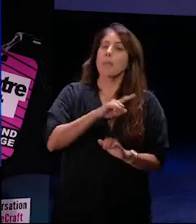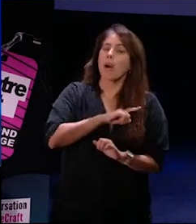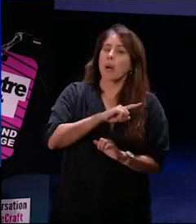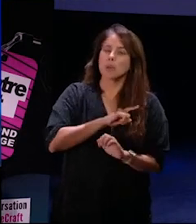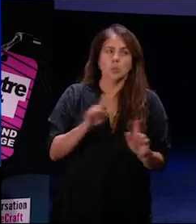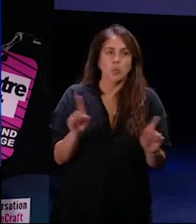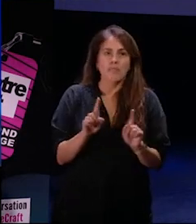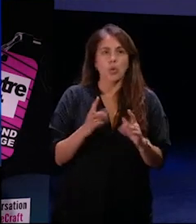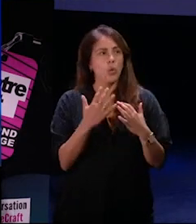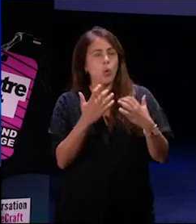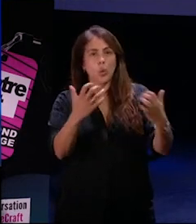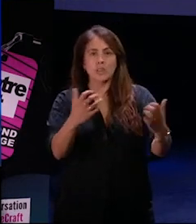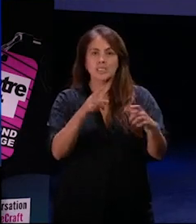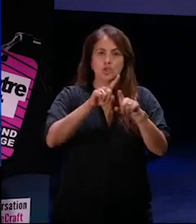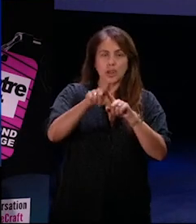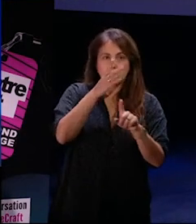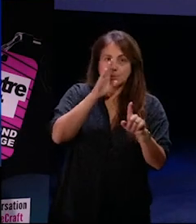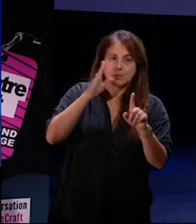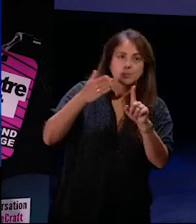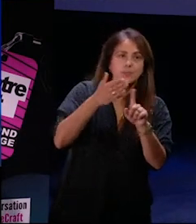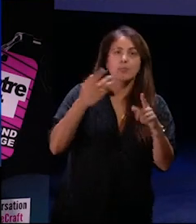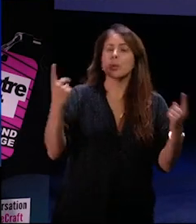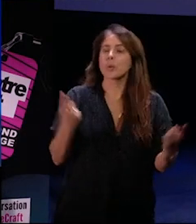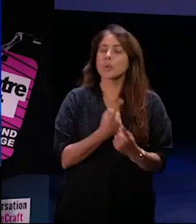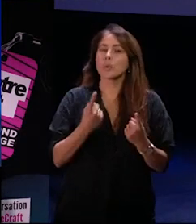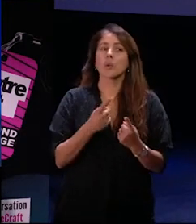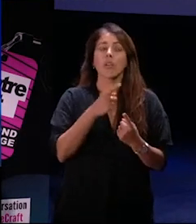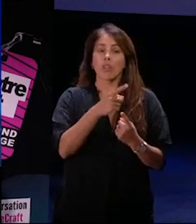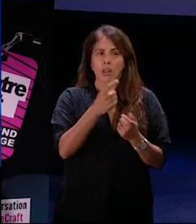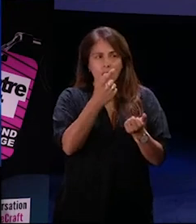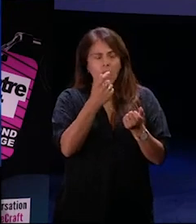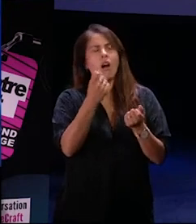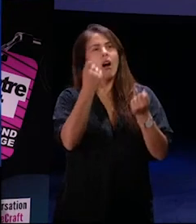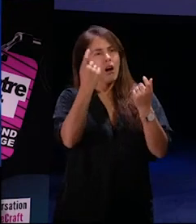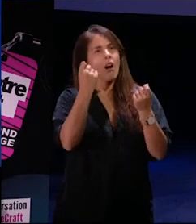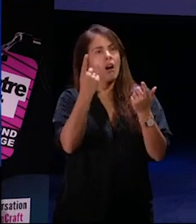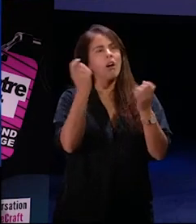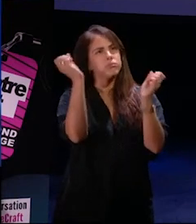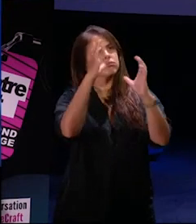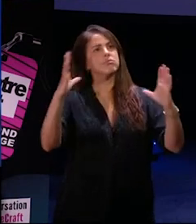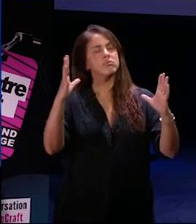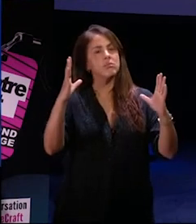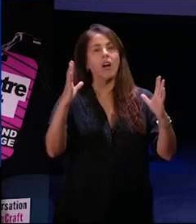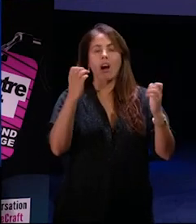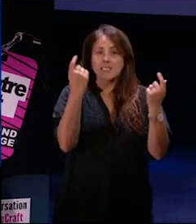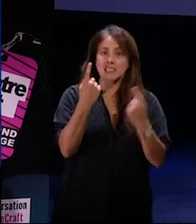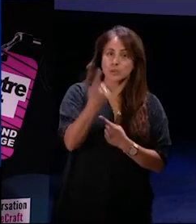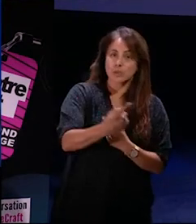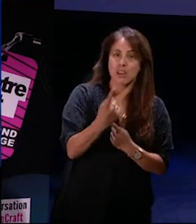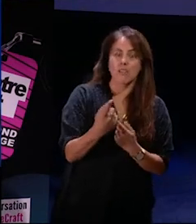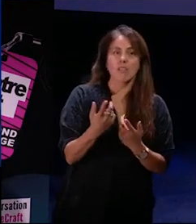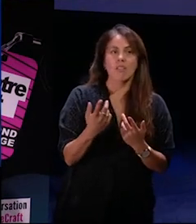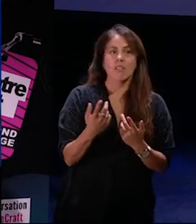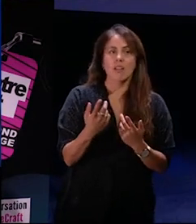this, what sort of audiences you're trying to reach. And then when they understand the work, understand you, found